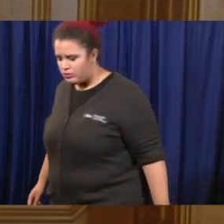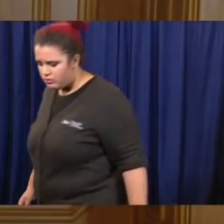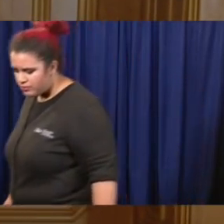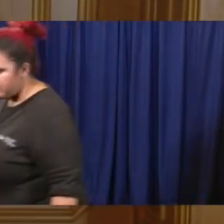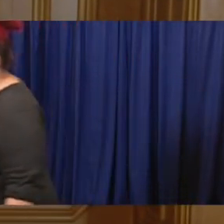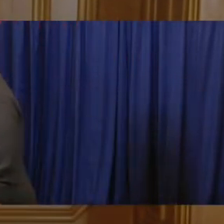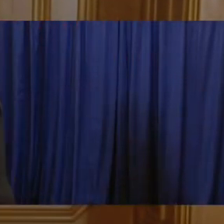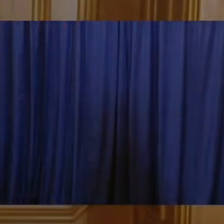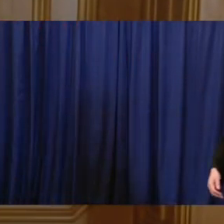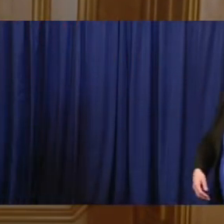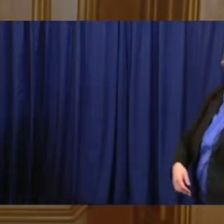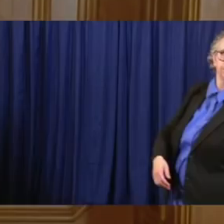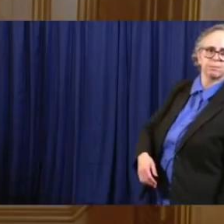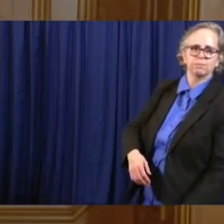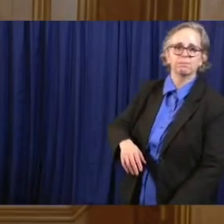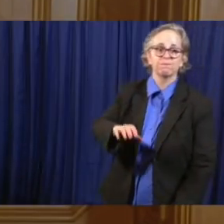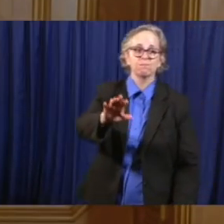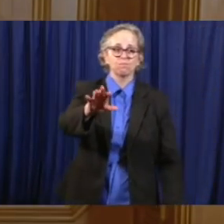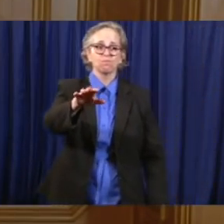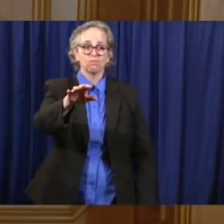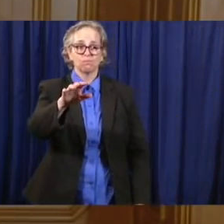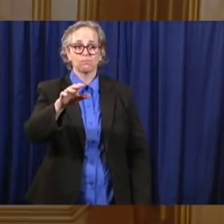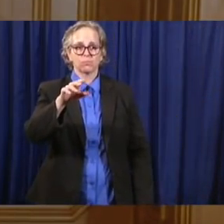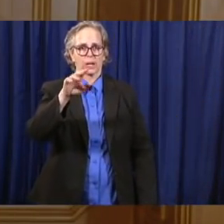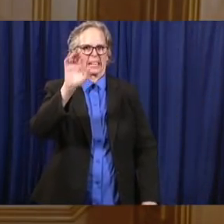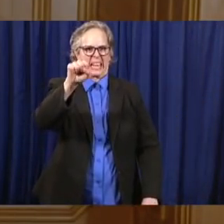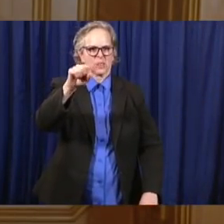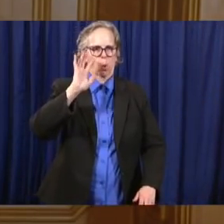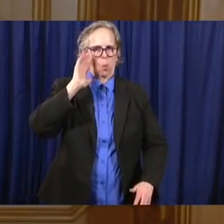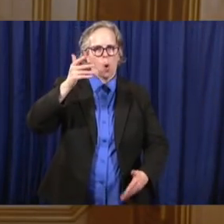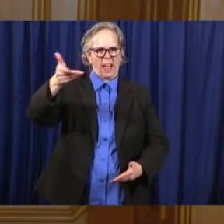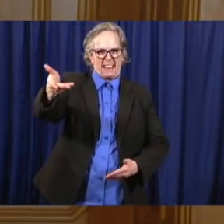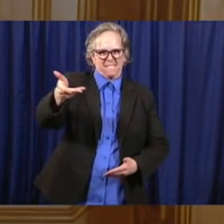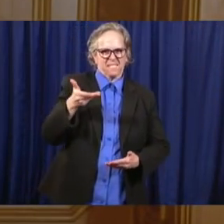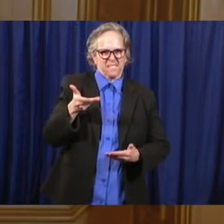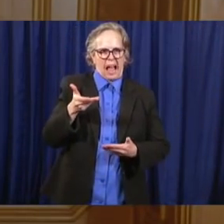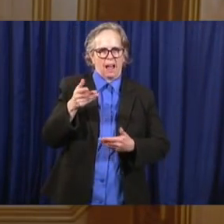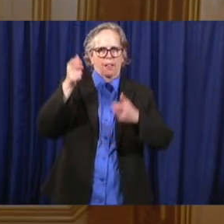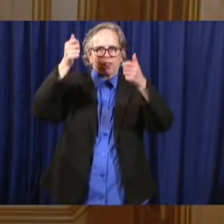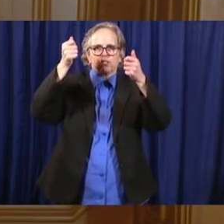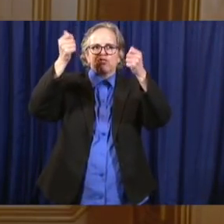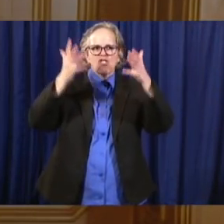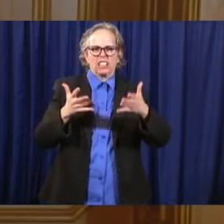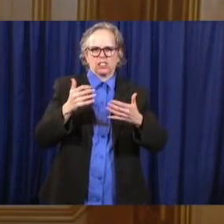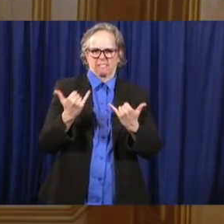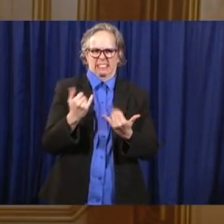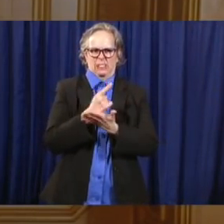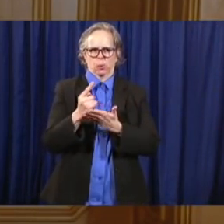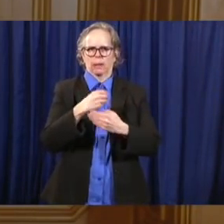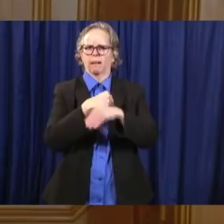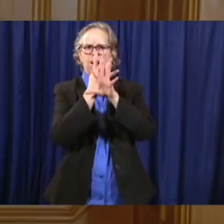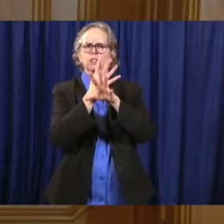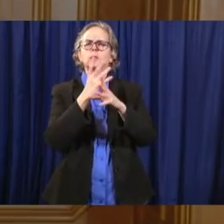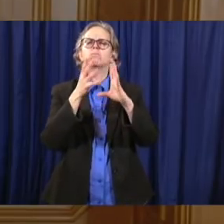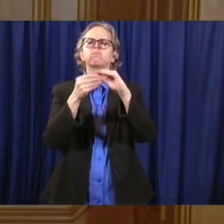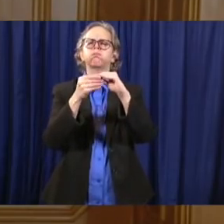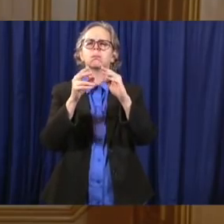sometime this week to come in by Skype and give a direct report on that. The